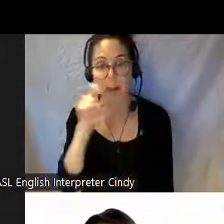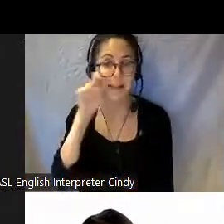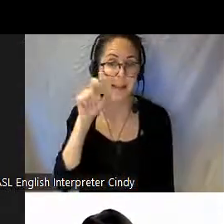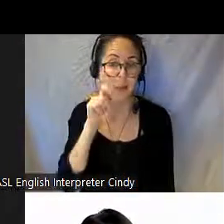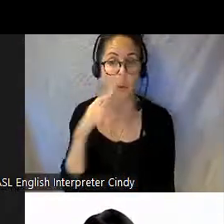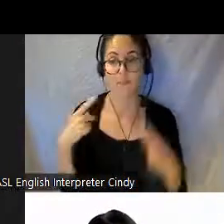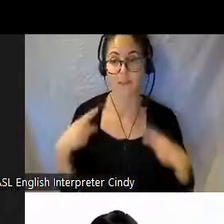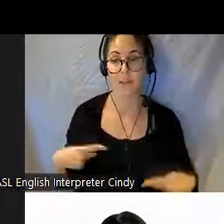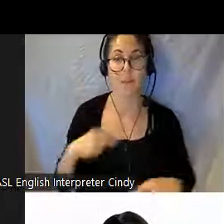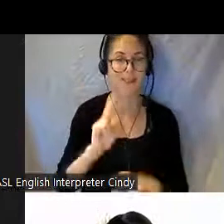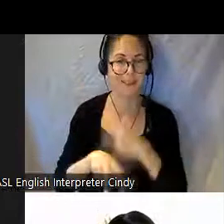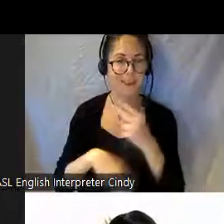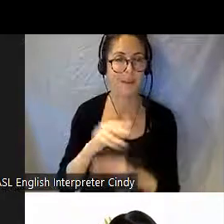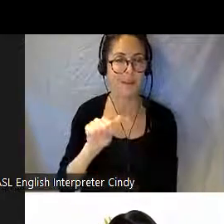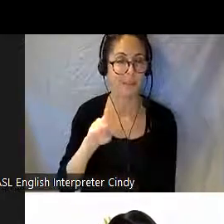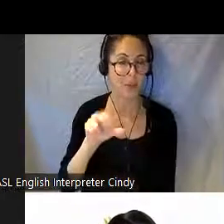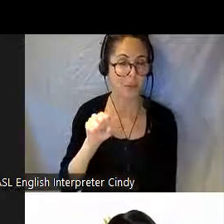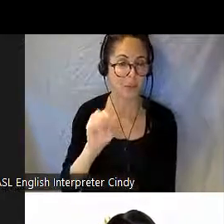of abuse.